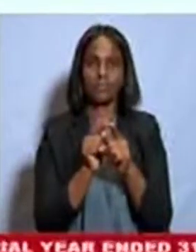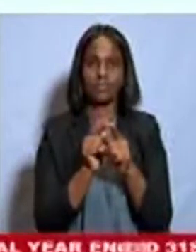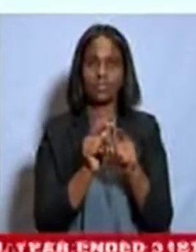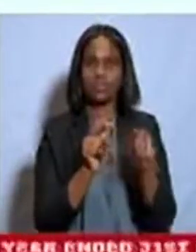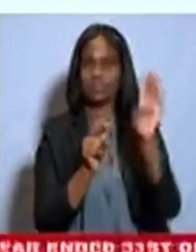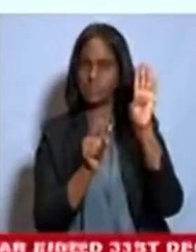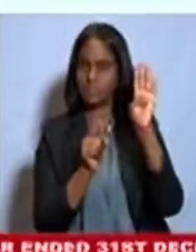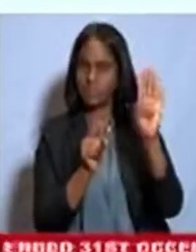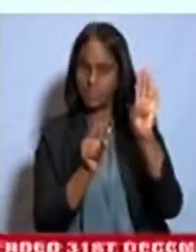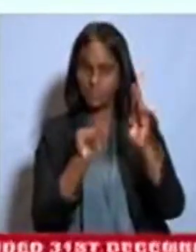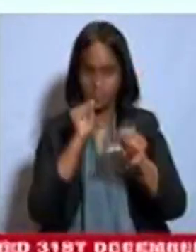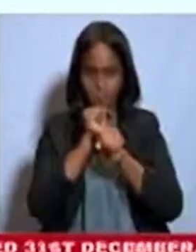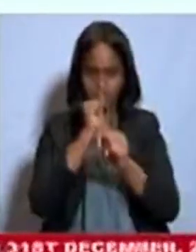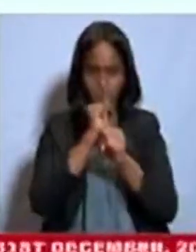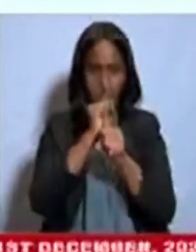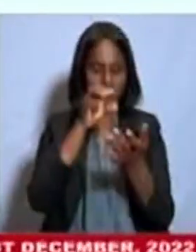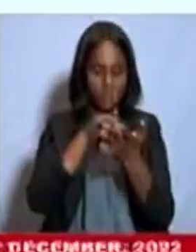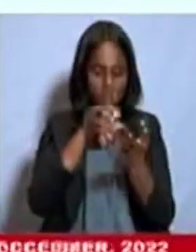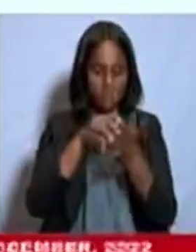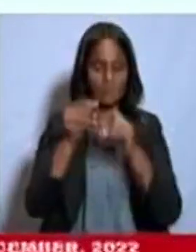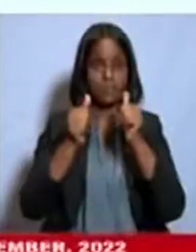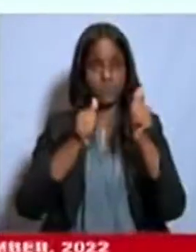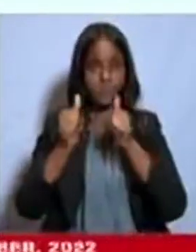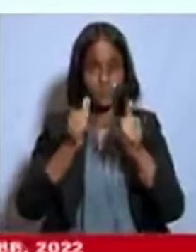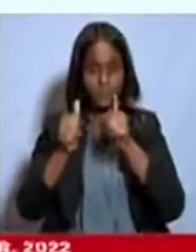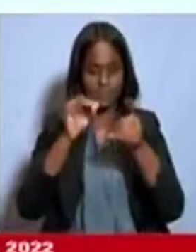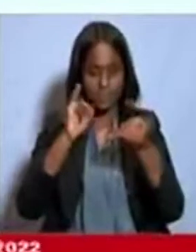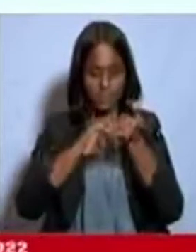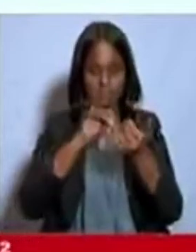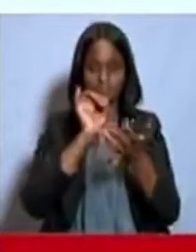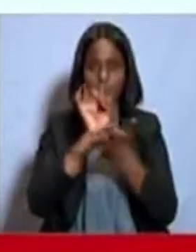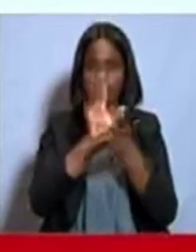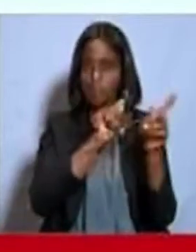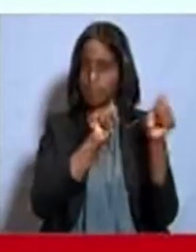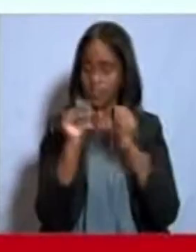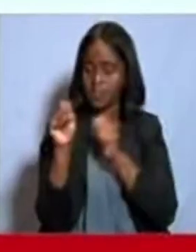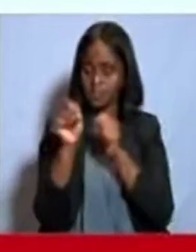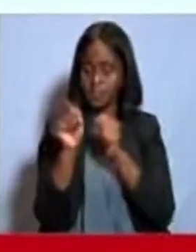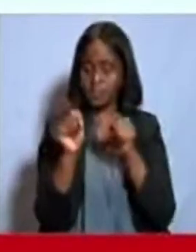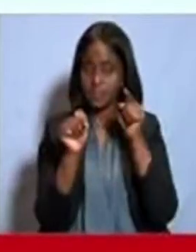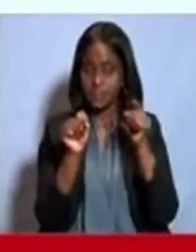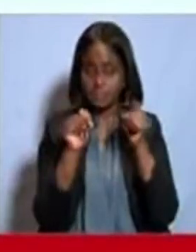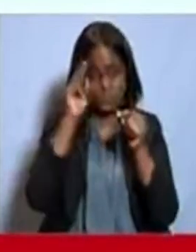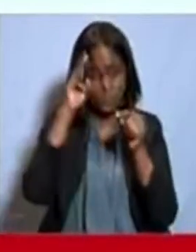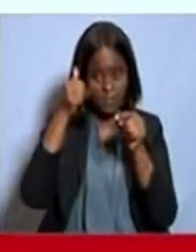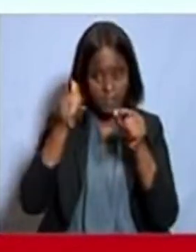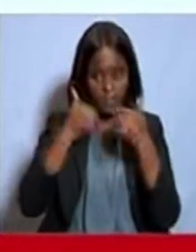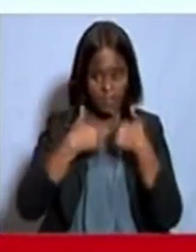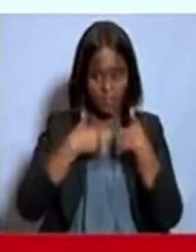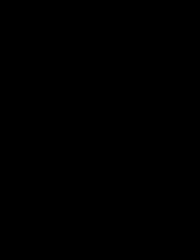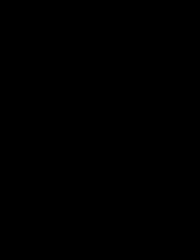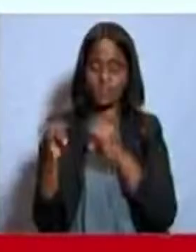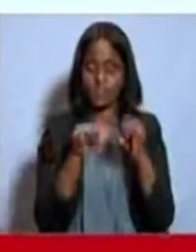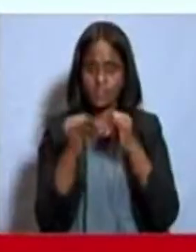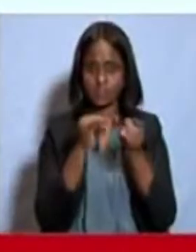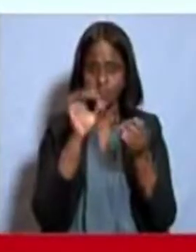B. Operational matters, administration of social cash transfer. The ministry has been implementing the cash